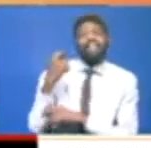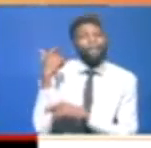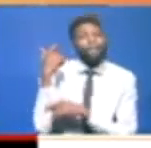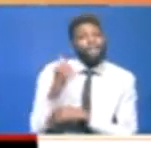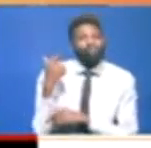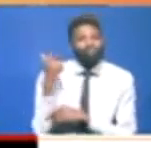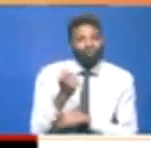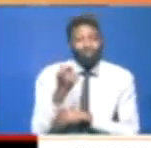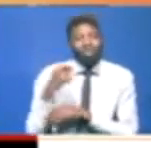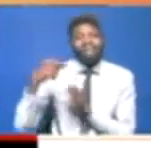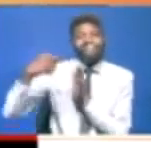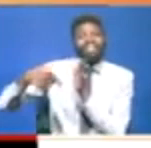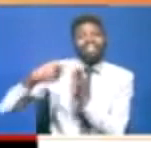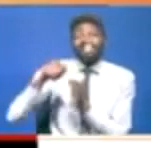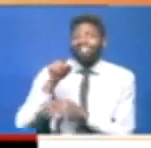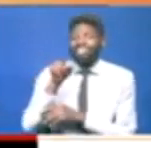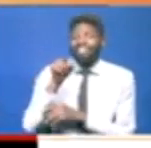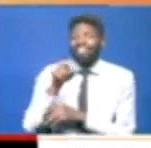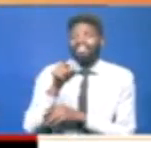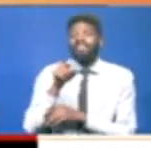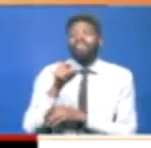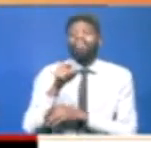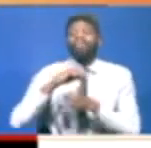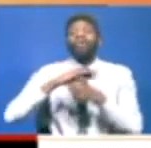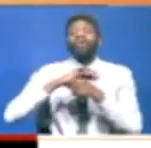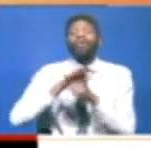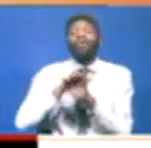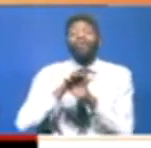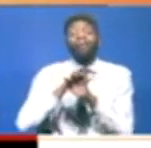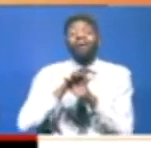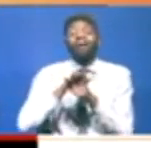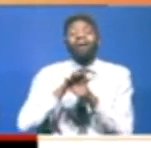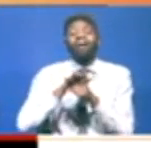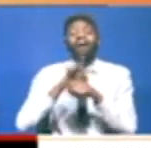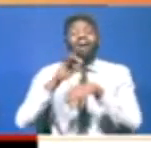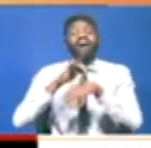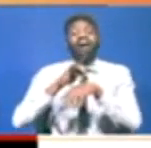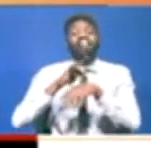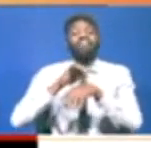the COVID-19 pandemic? How is it